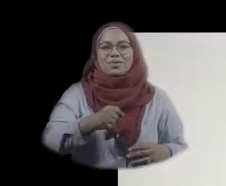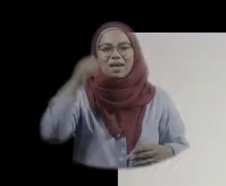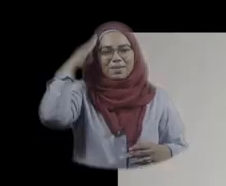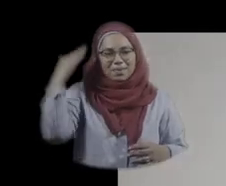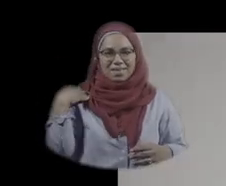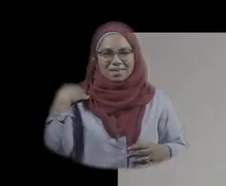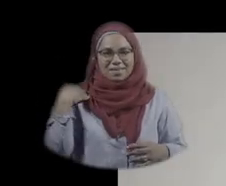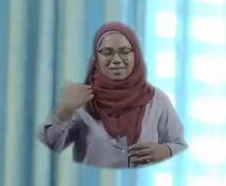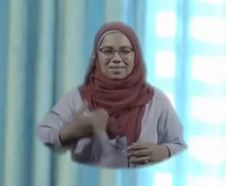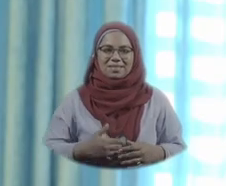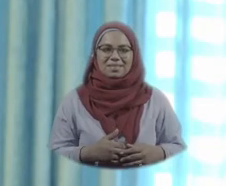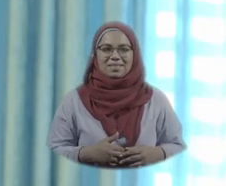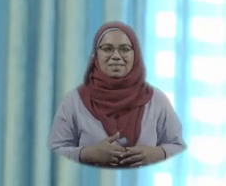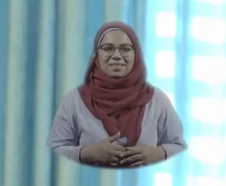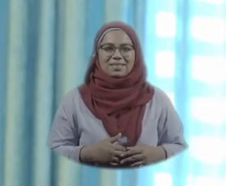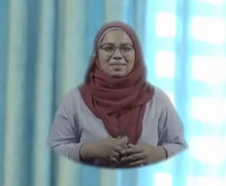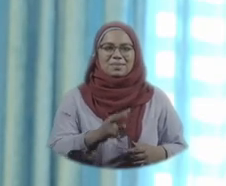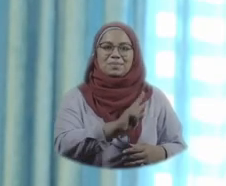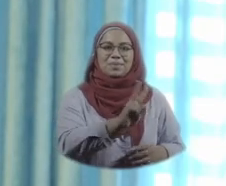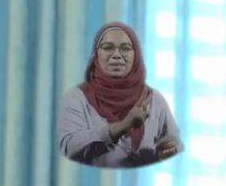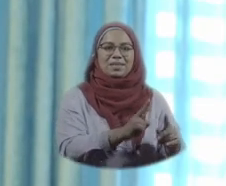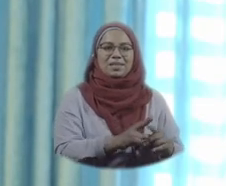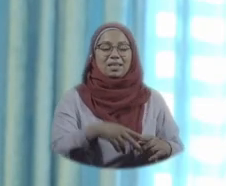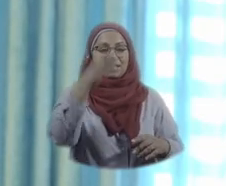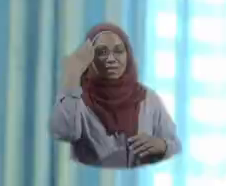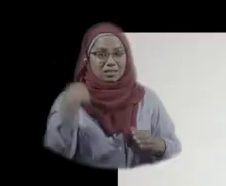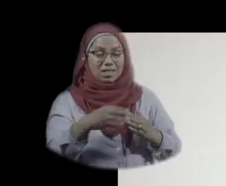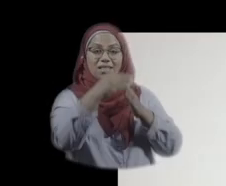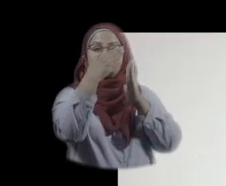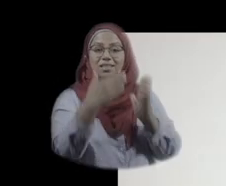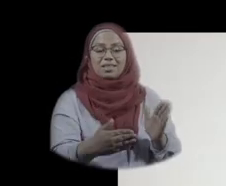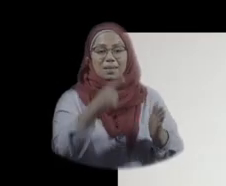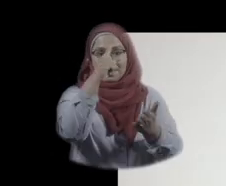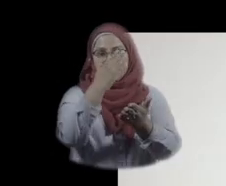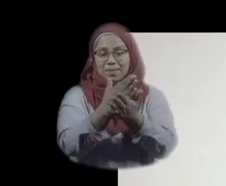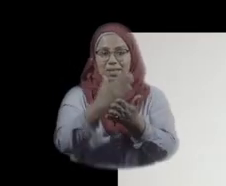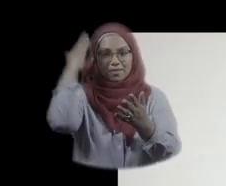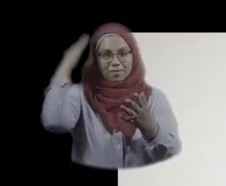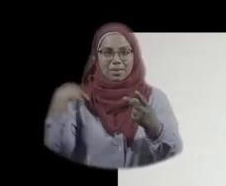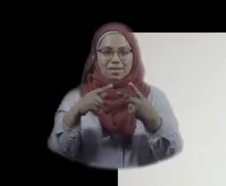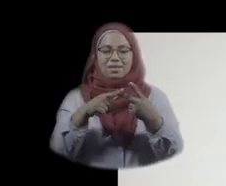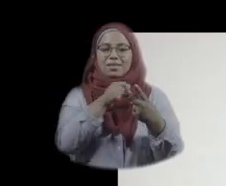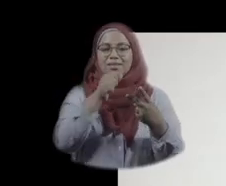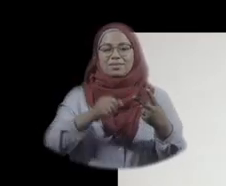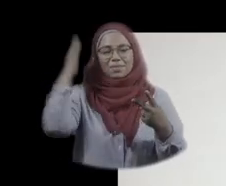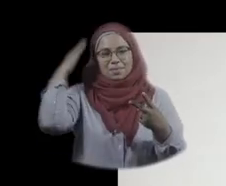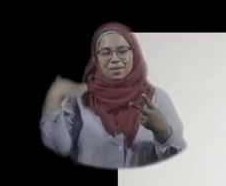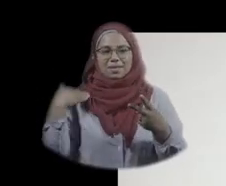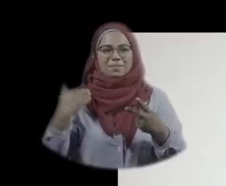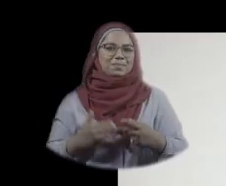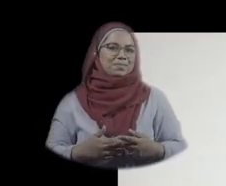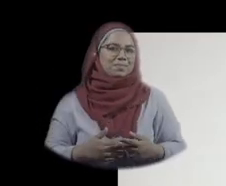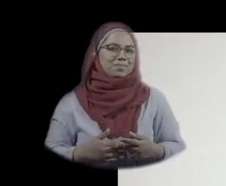My grandmother? Naro ane appiya samu athibune female inspiration leaders kotha kapu kurani mother